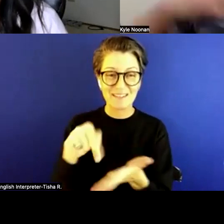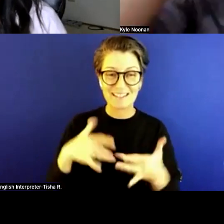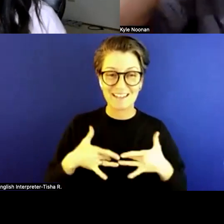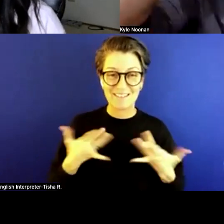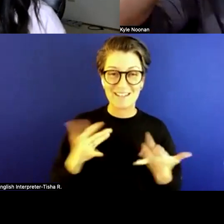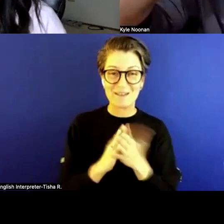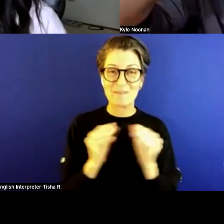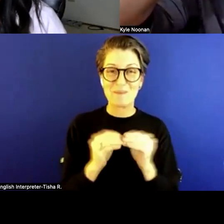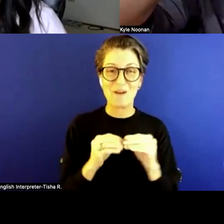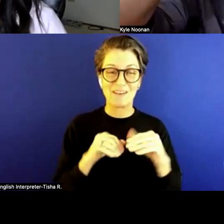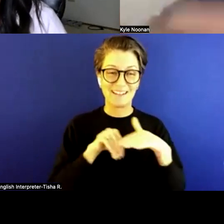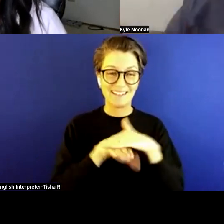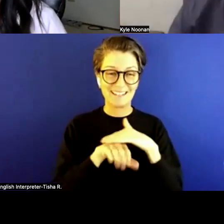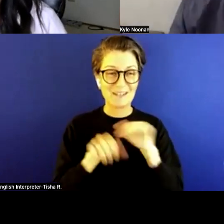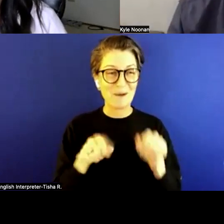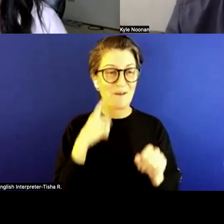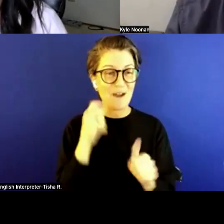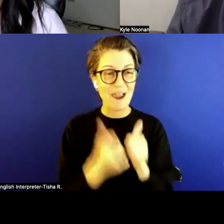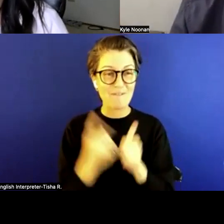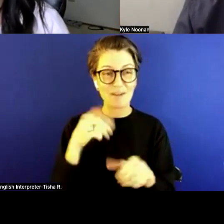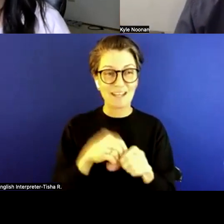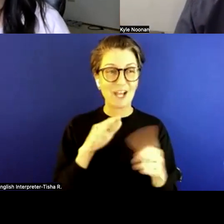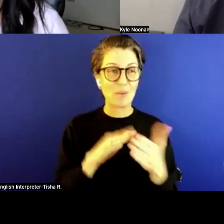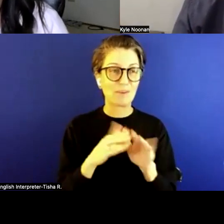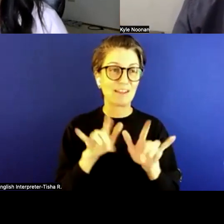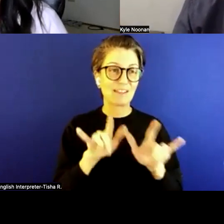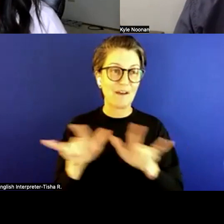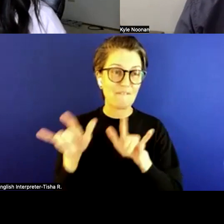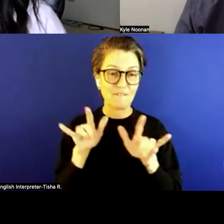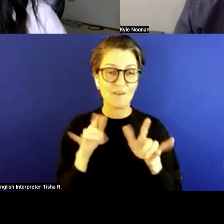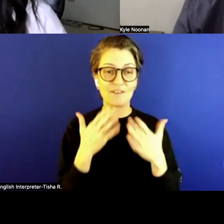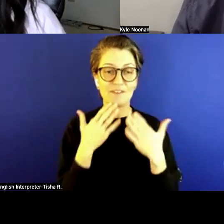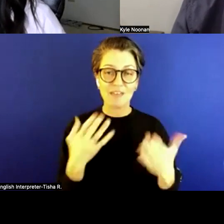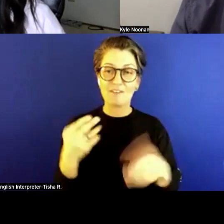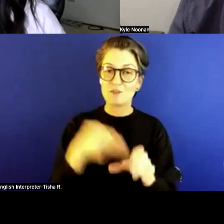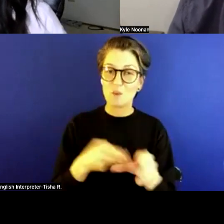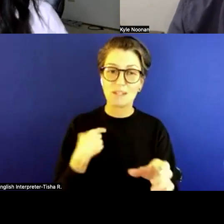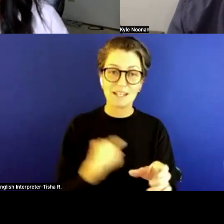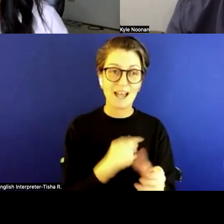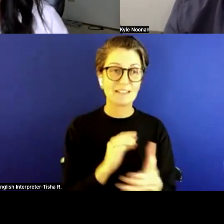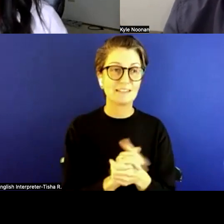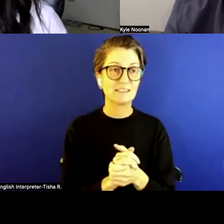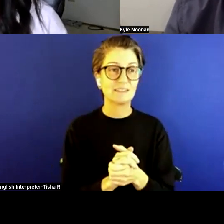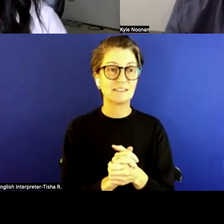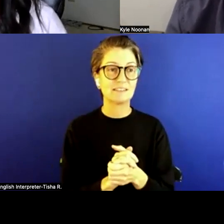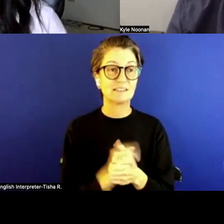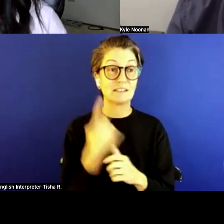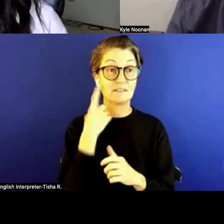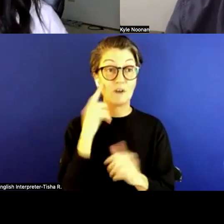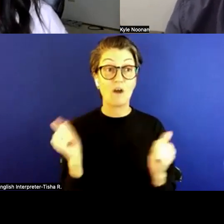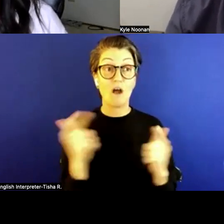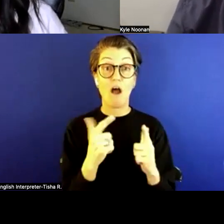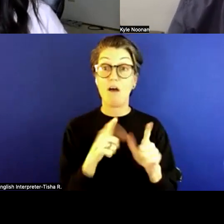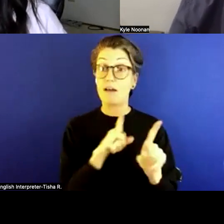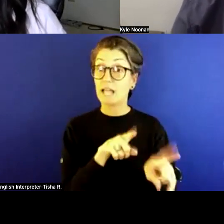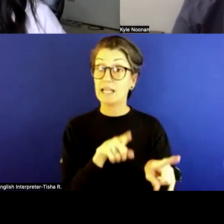accessible for everyone in our community. We love you. Thank you so much for being here. And for all of our attendees, thank